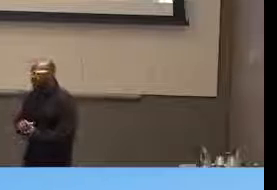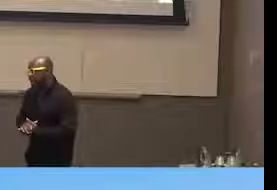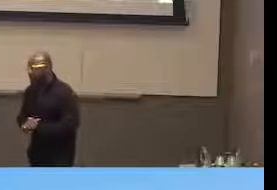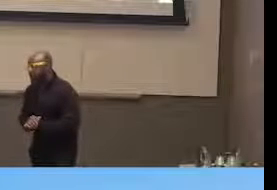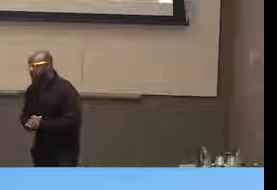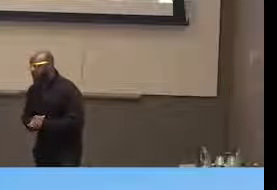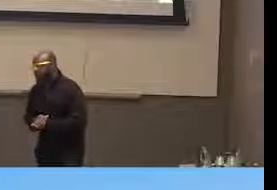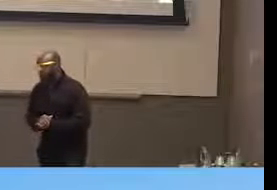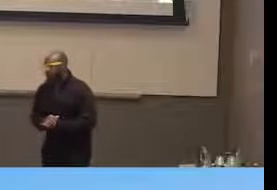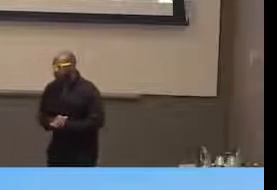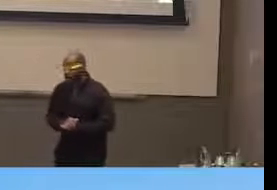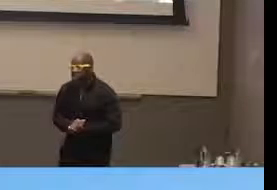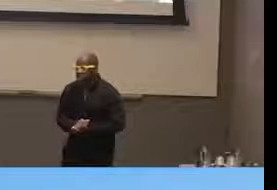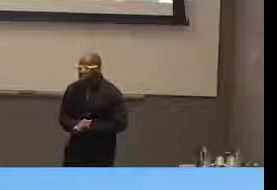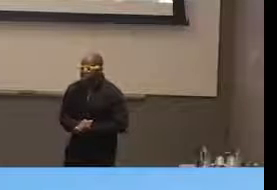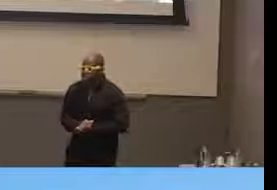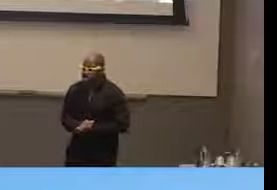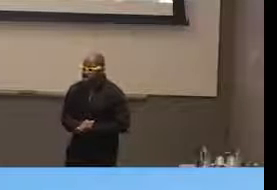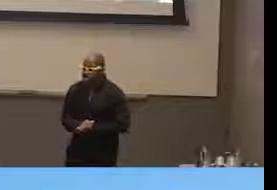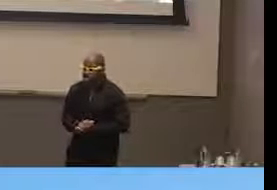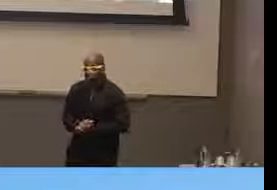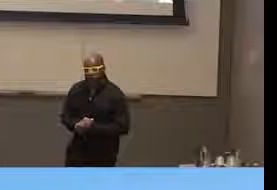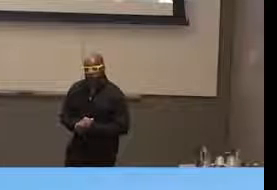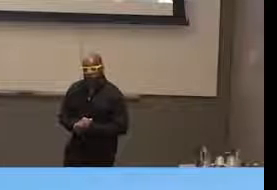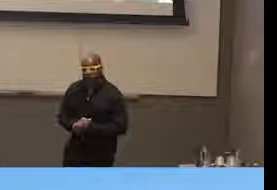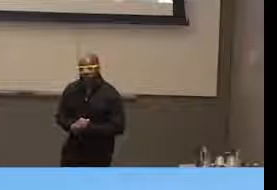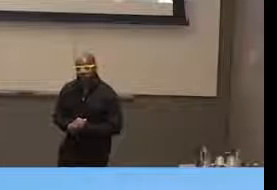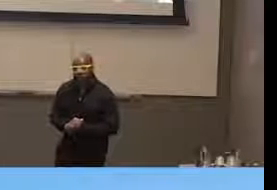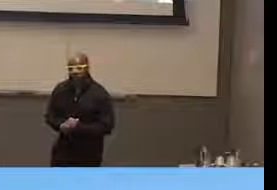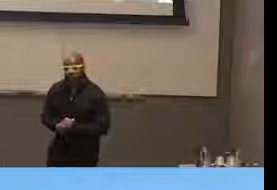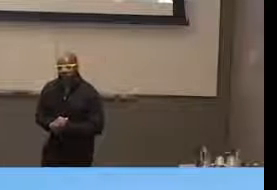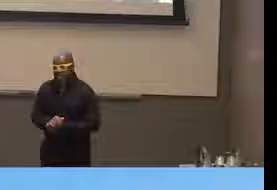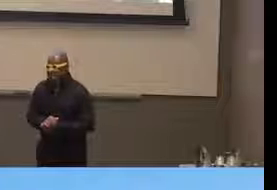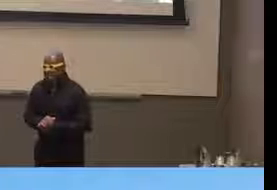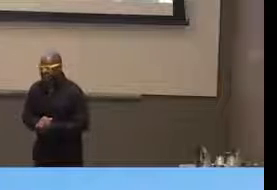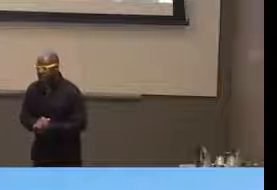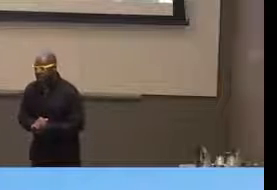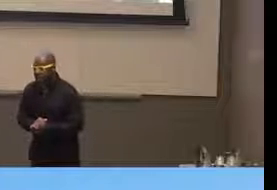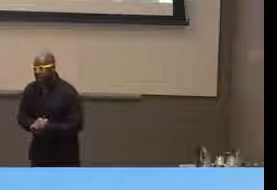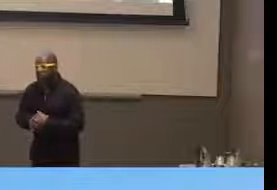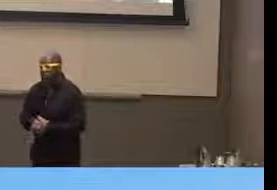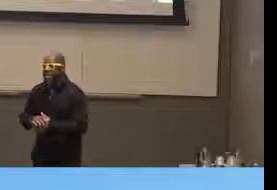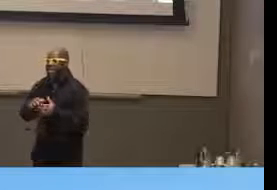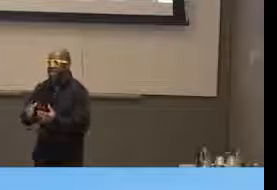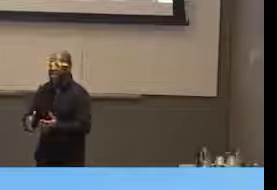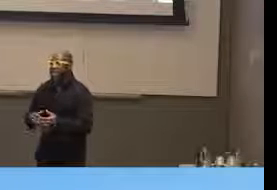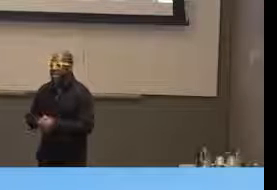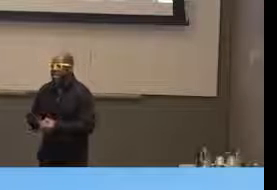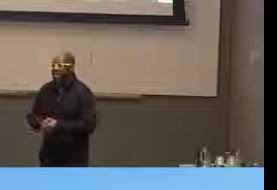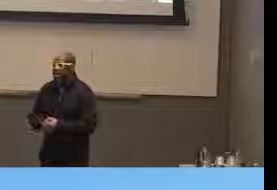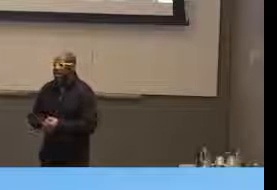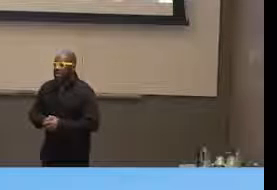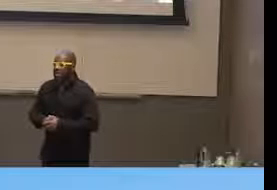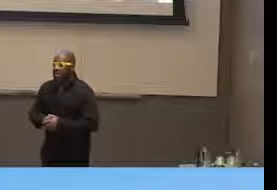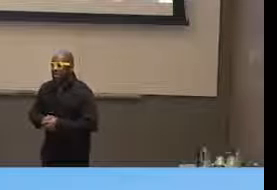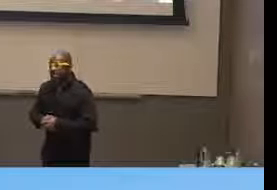cities. That's an urban planning question. So for the folks that are in urban planning, that is right up your alley. Redesigning the